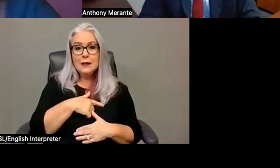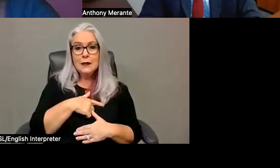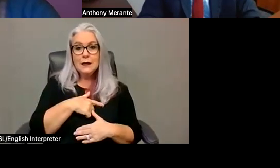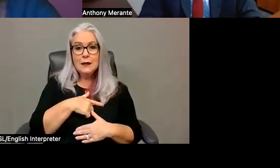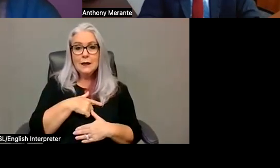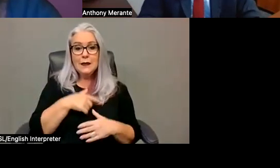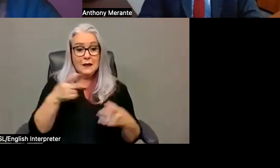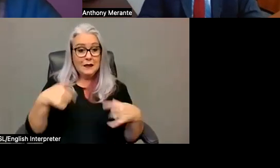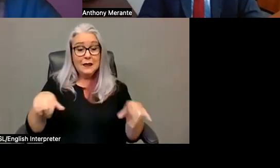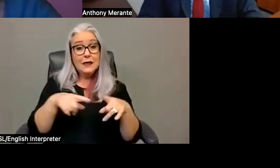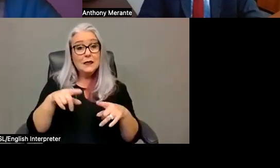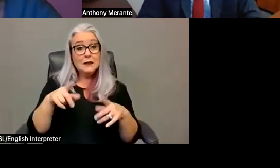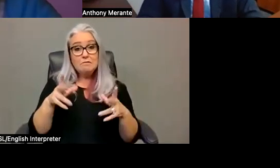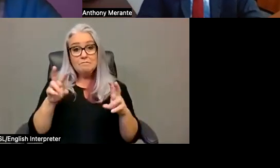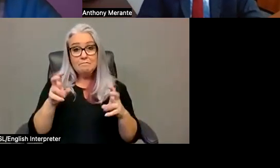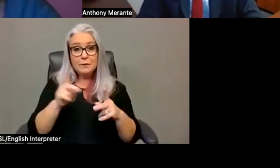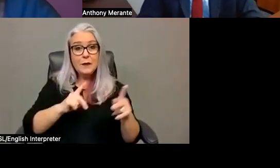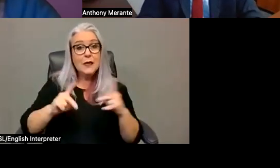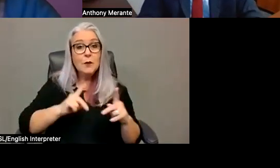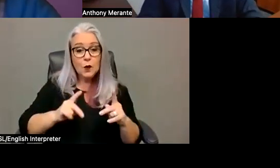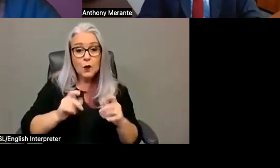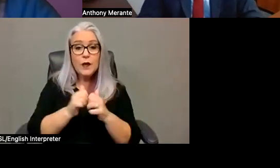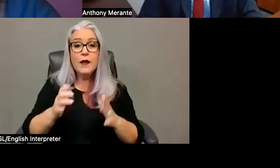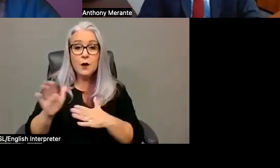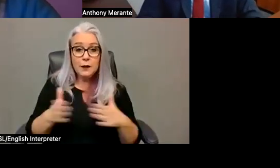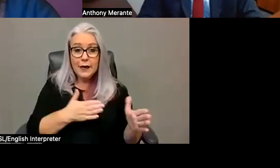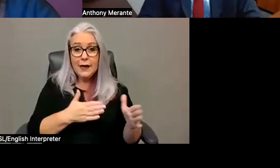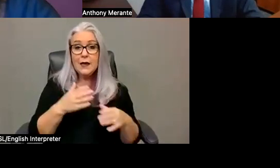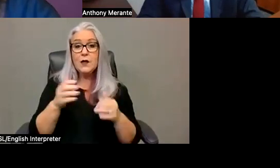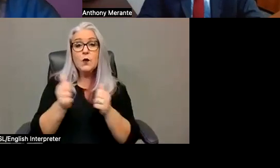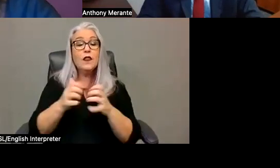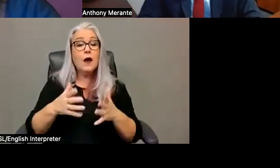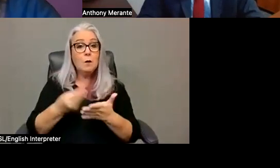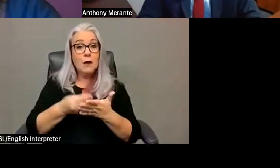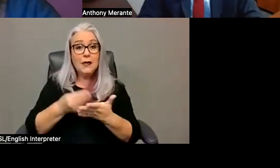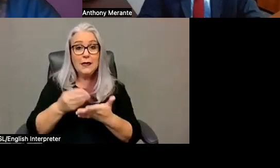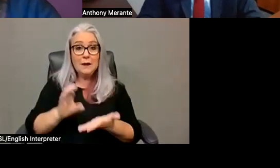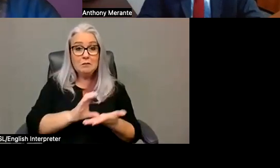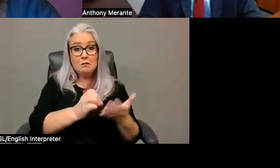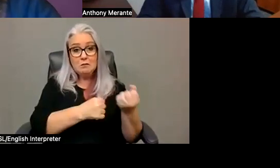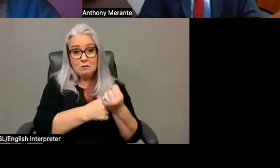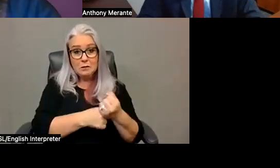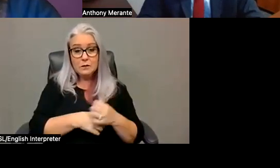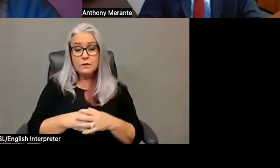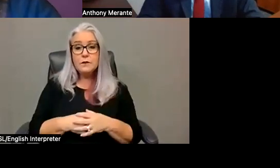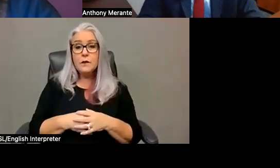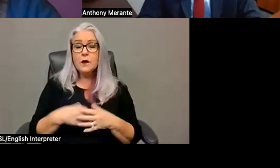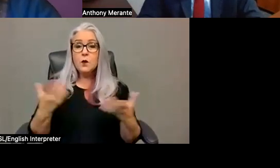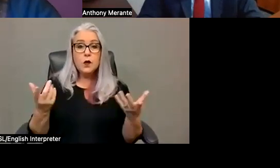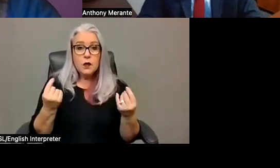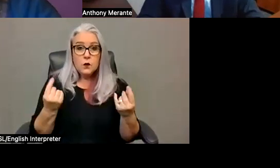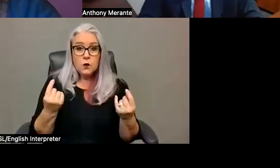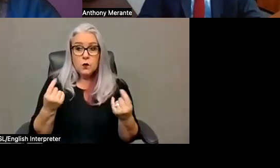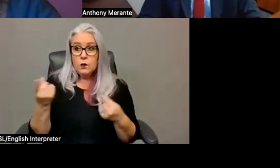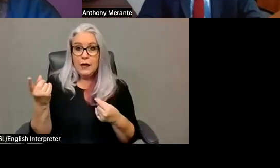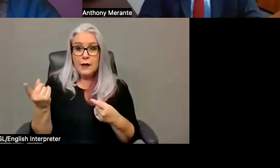these individuals without a plan and without dollars attached to it. And so, you know, so what did they do? They came, they